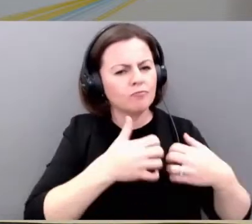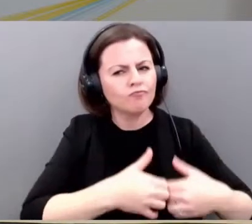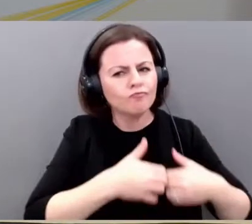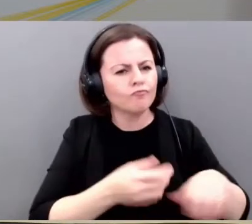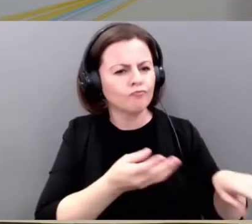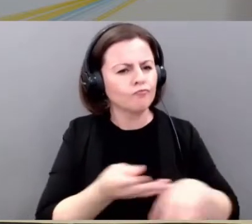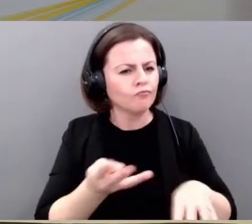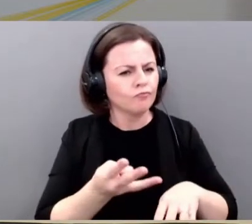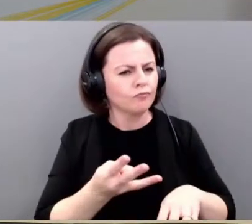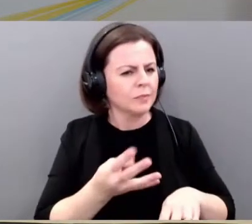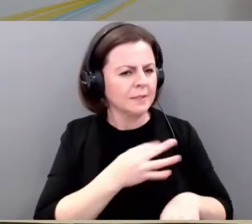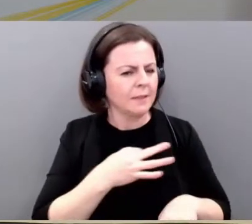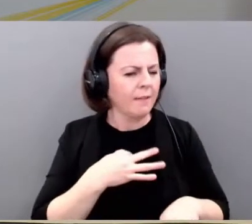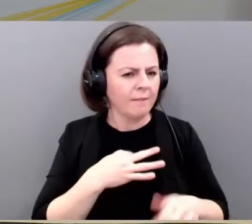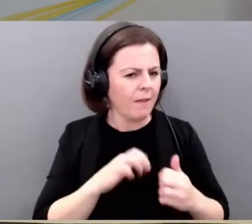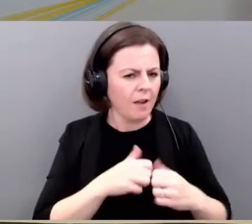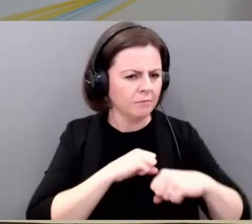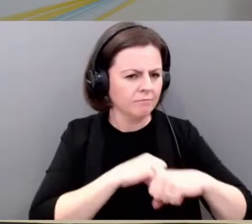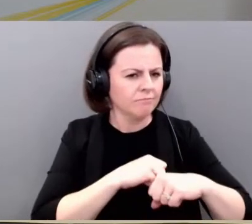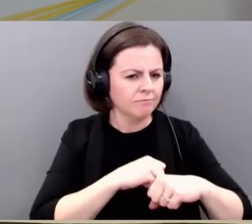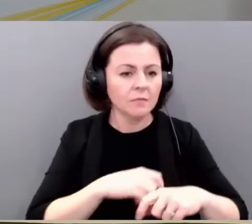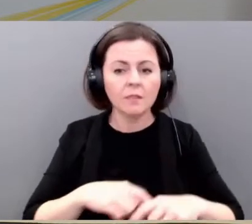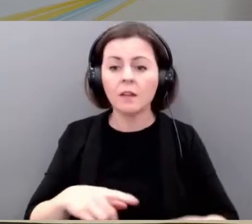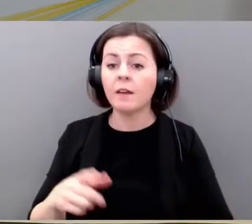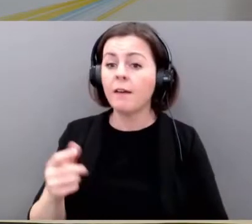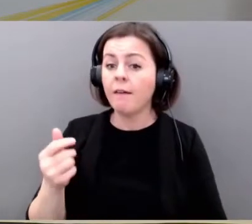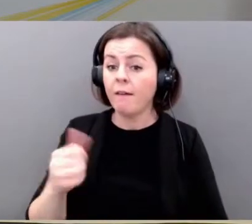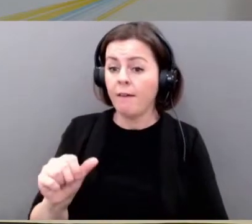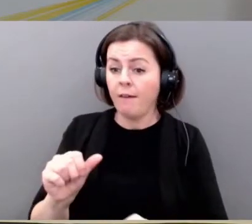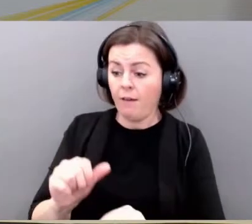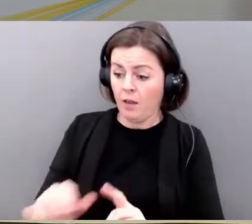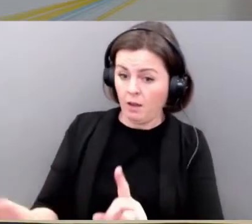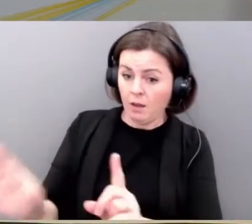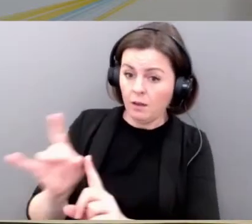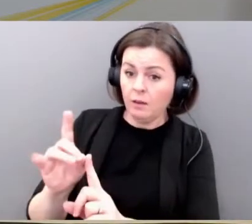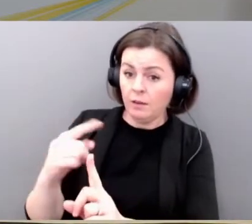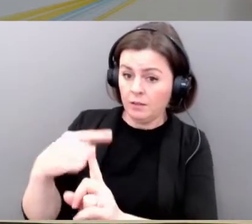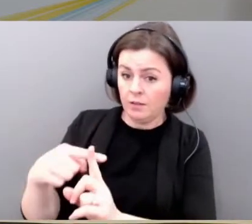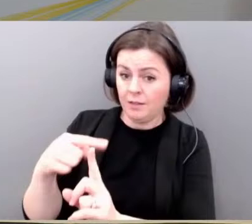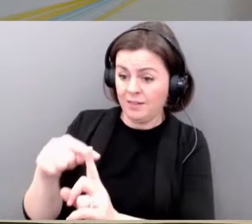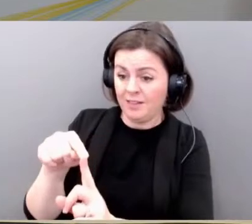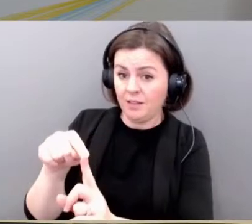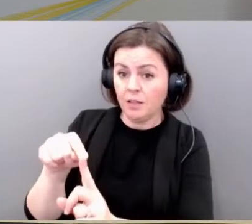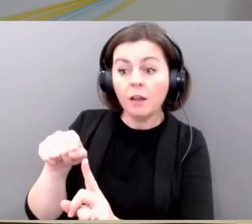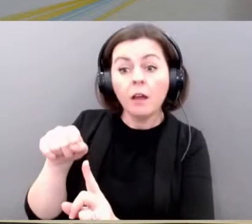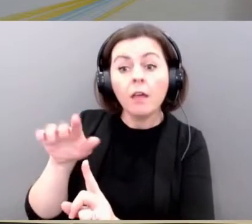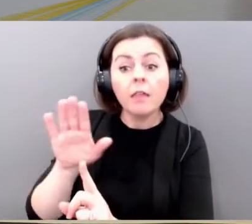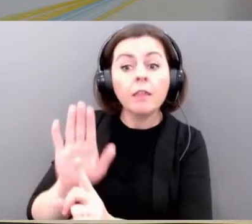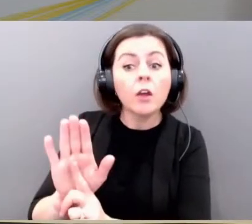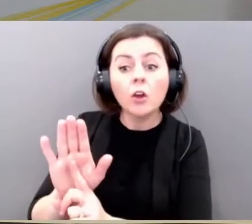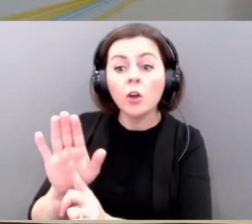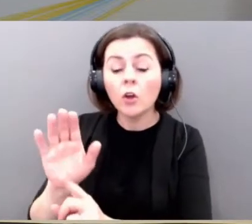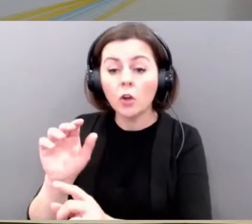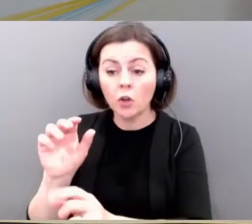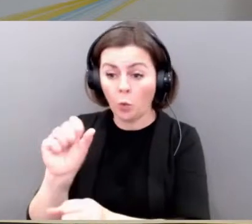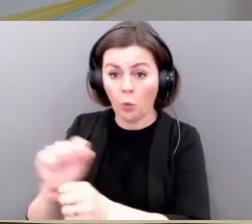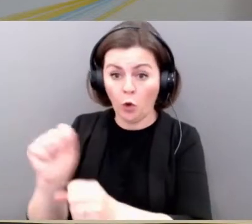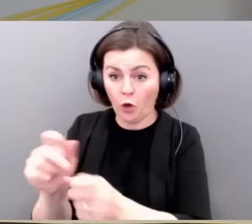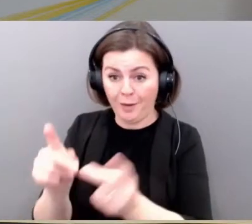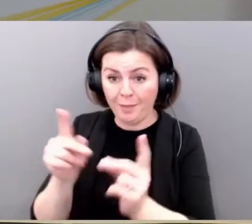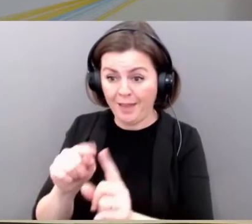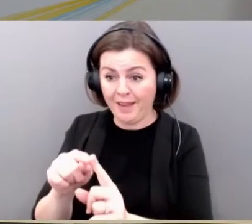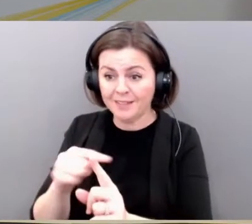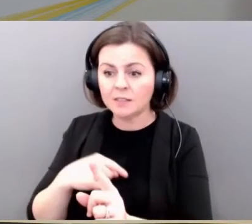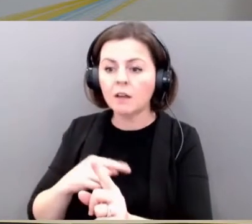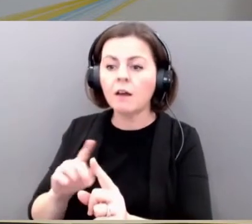is identified, then wherever they are working, we go through their close